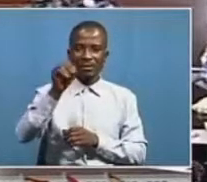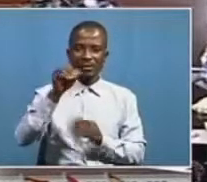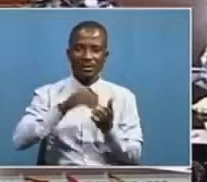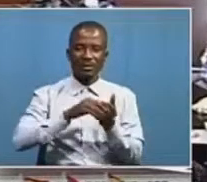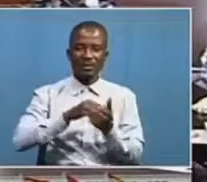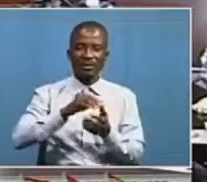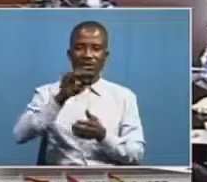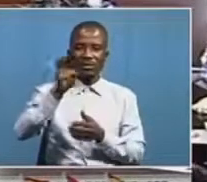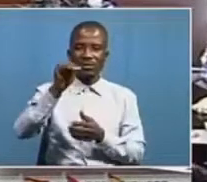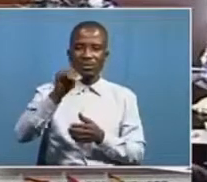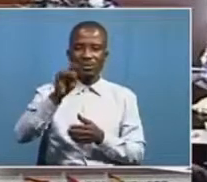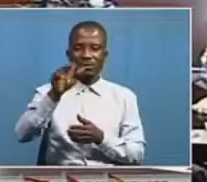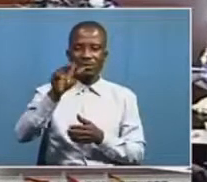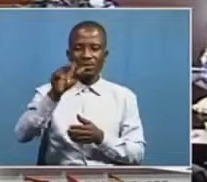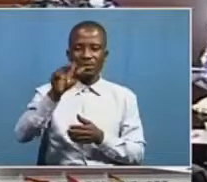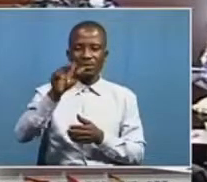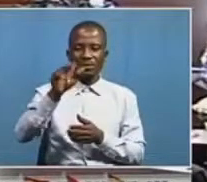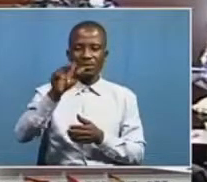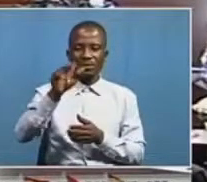6,730,413 plus